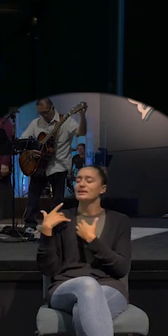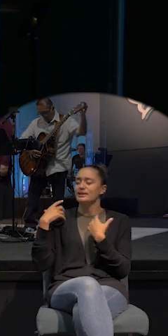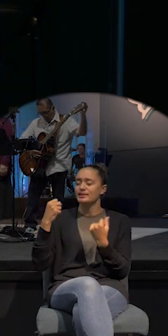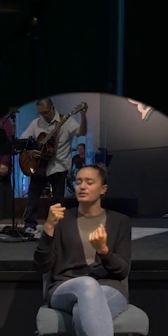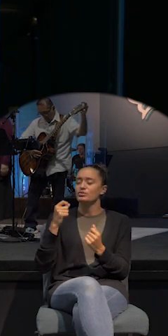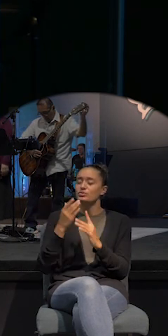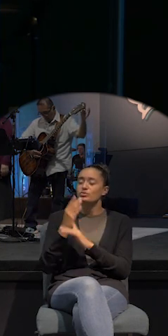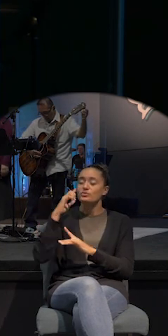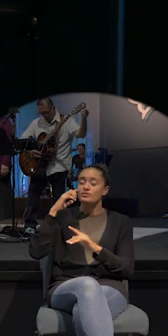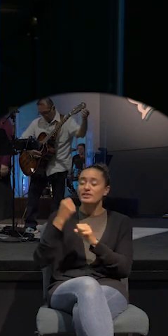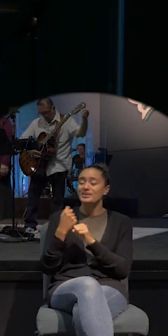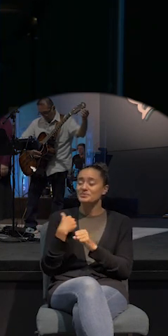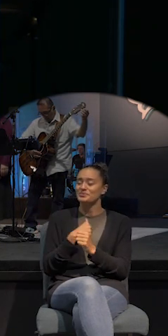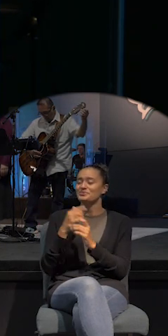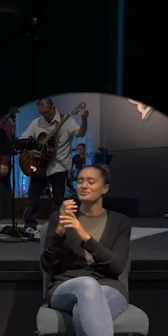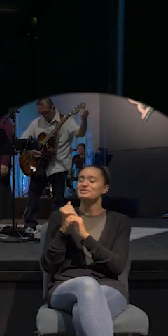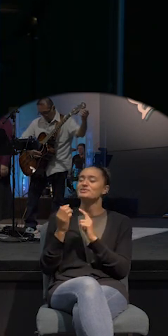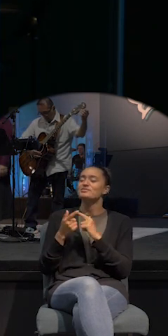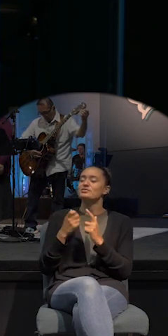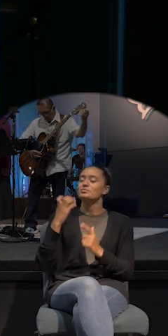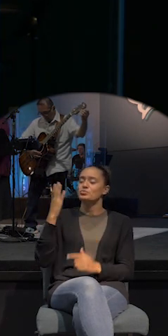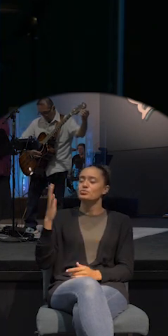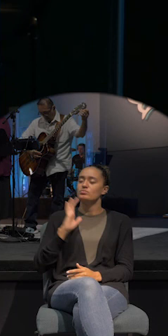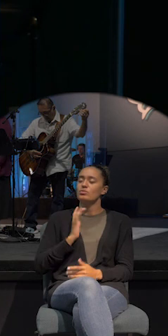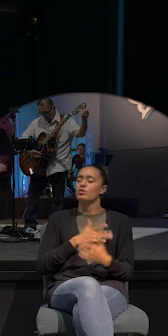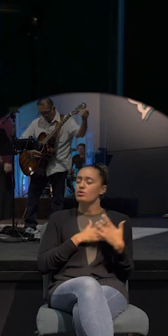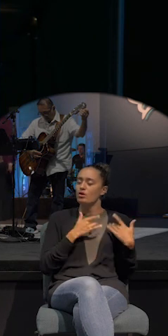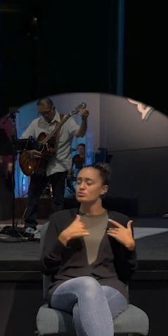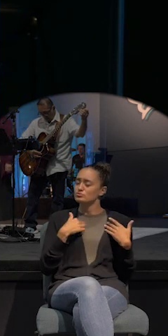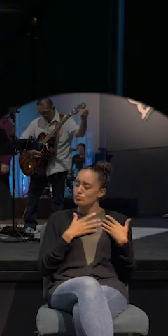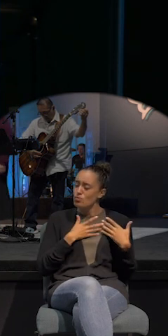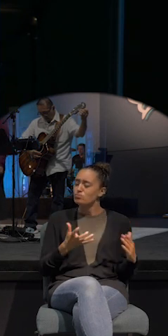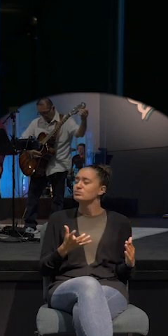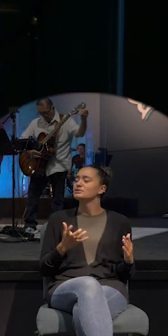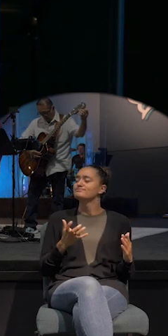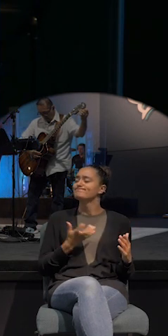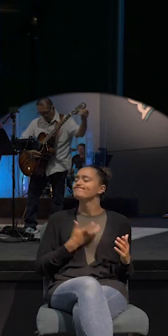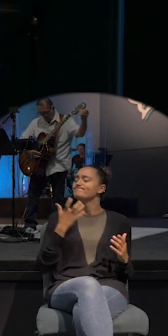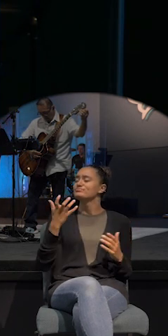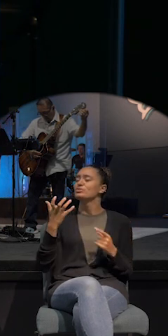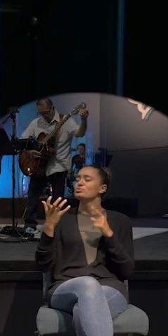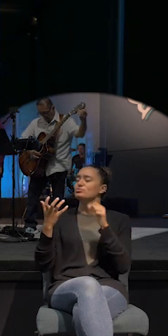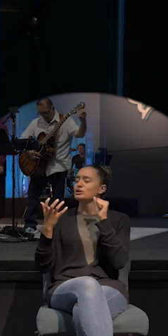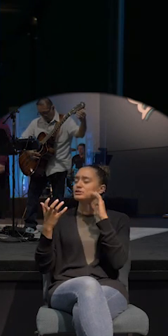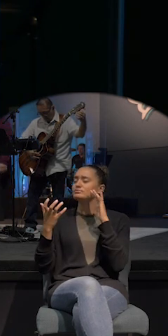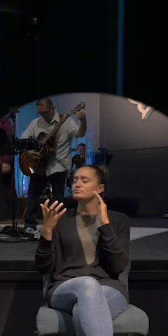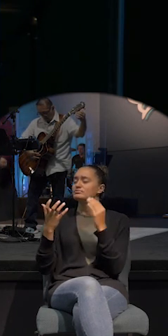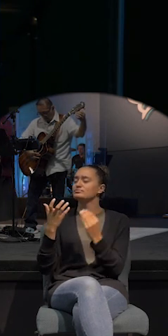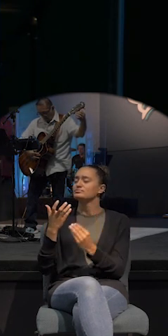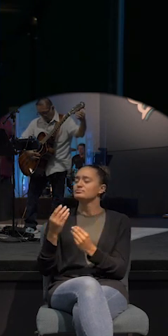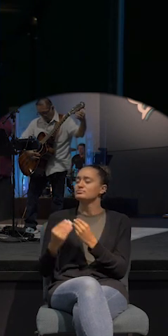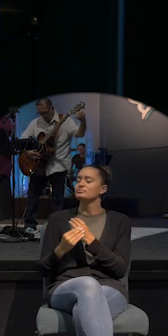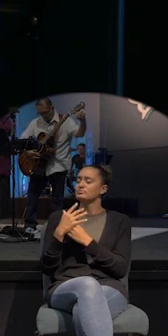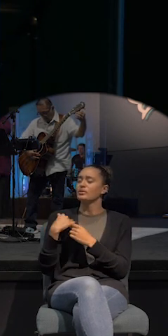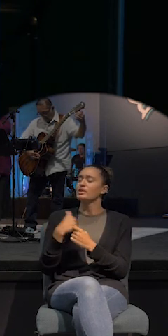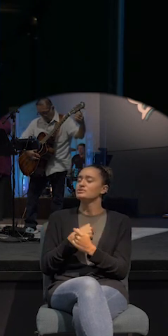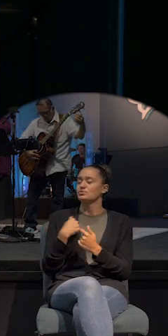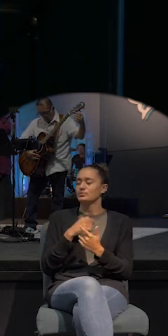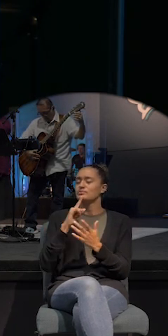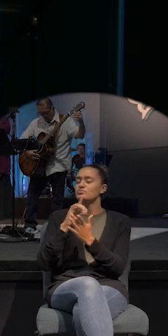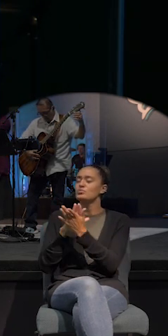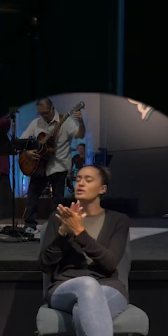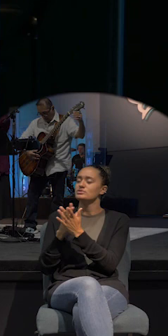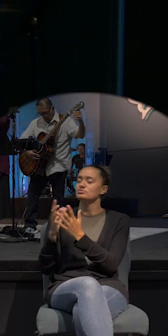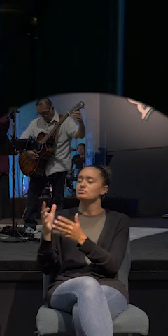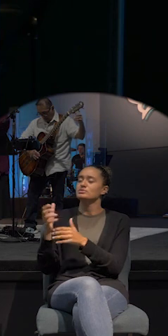would receive from you. And we stretch out our hearts to you right now that you might reach us. And we give you praise for this and receive,